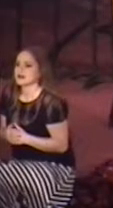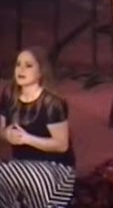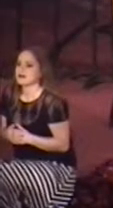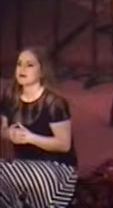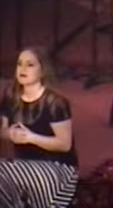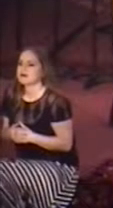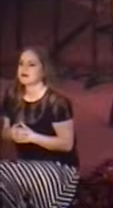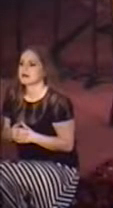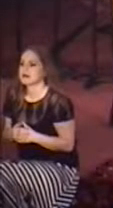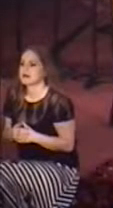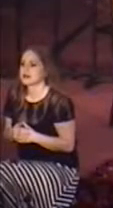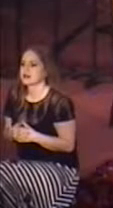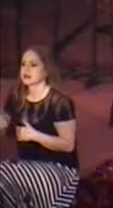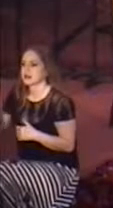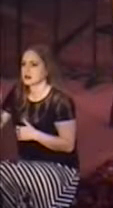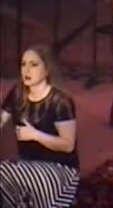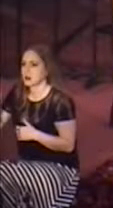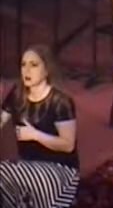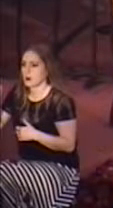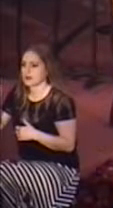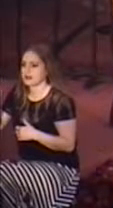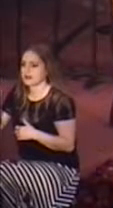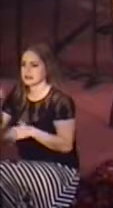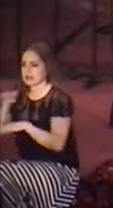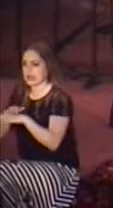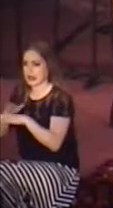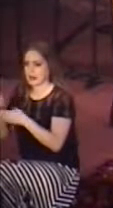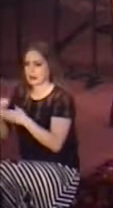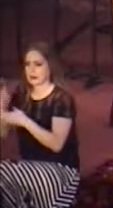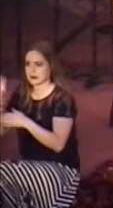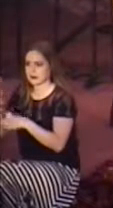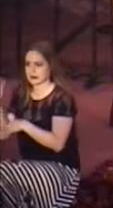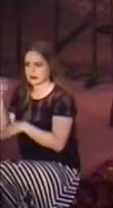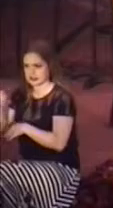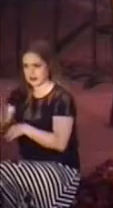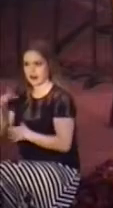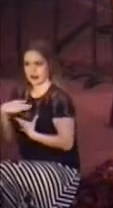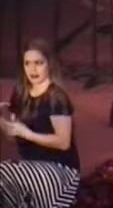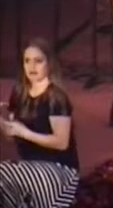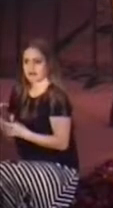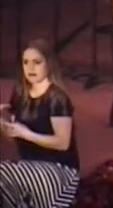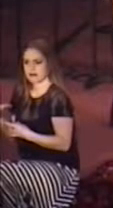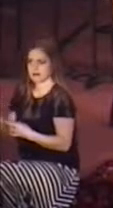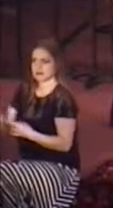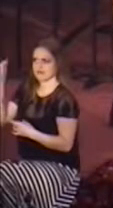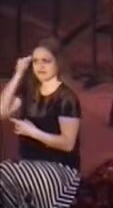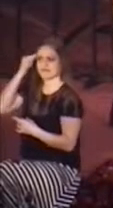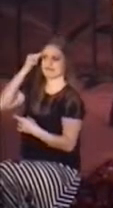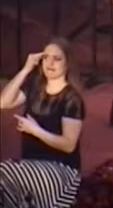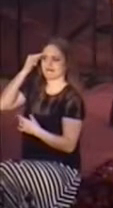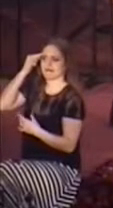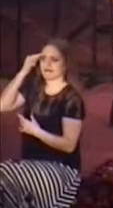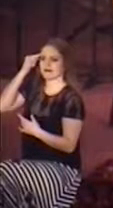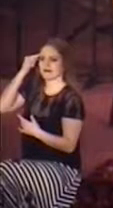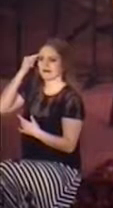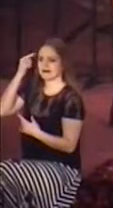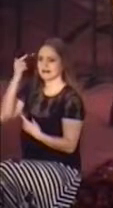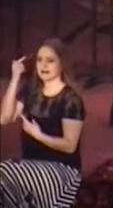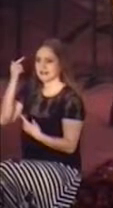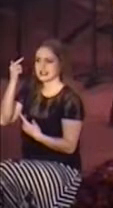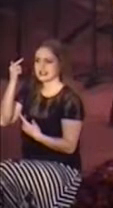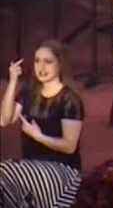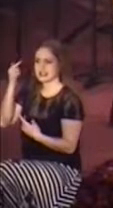And how about 'twas the night before Christmas? You like that one? See, it's ingrained, isn't it? You know, it's there. And it